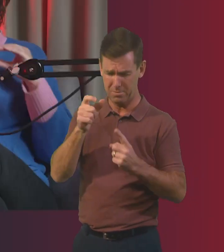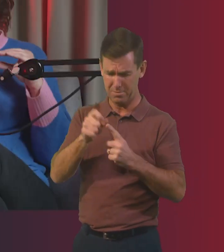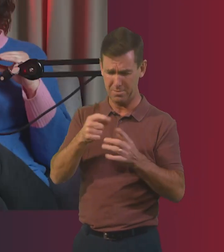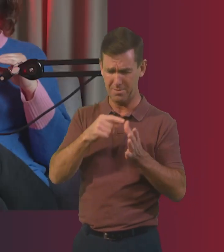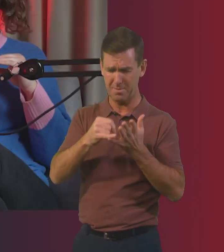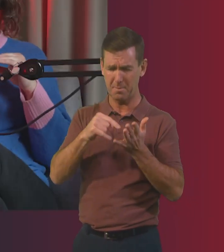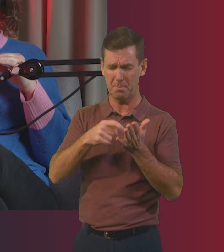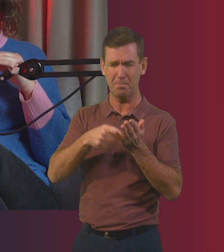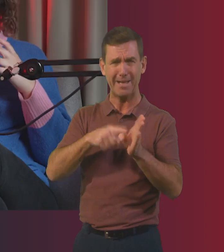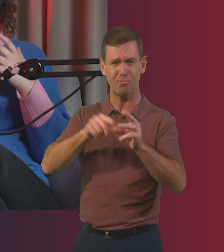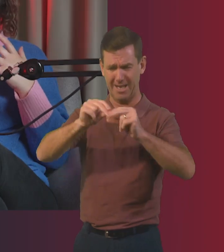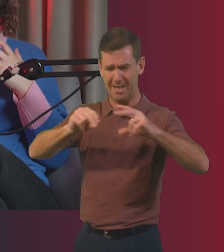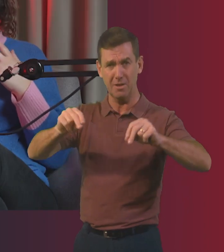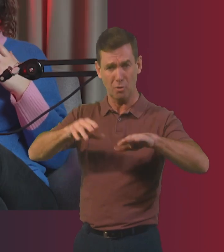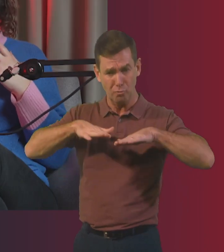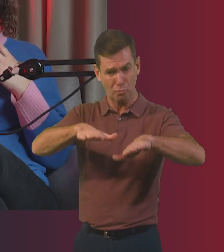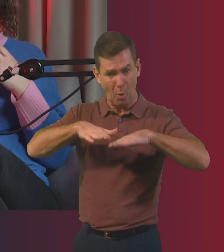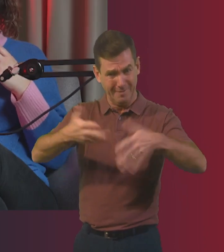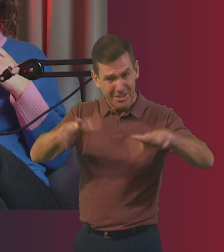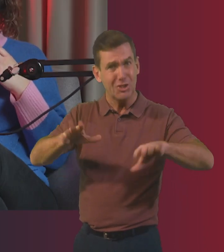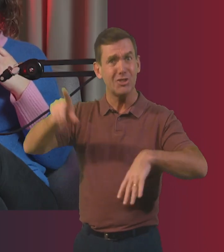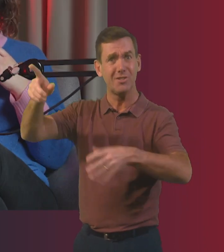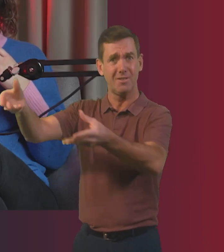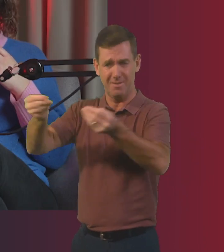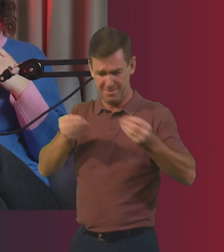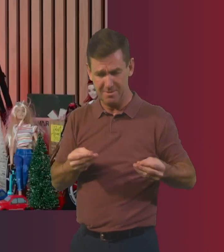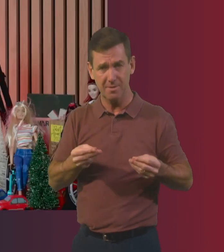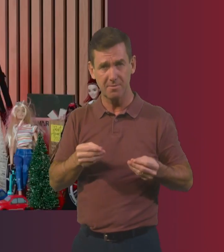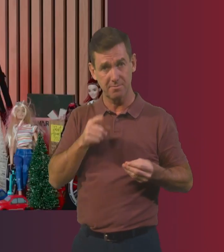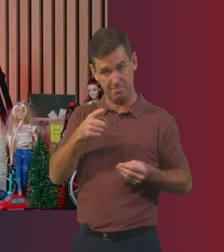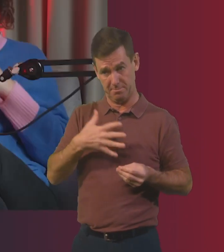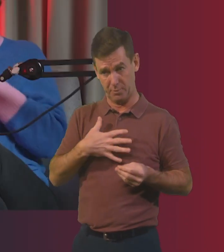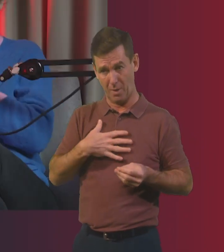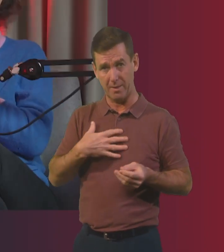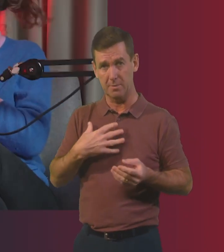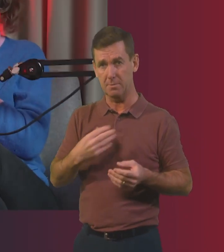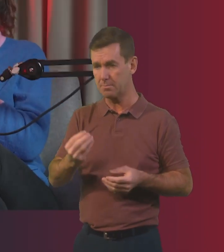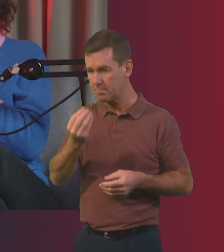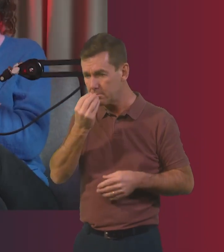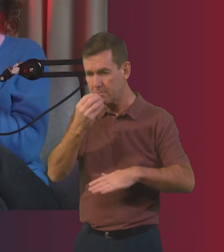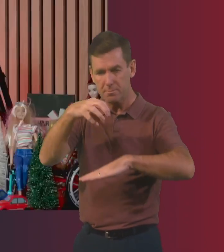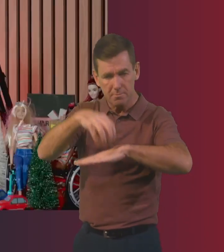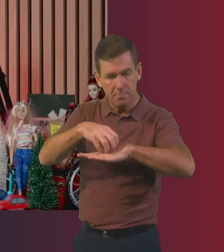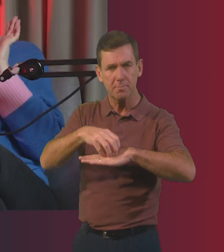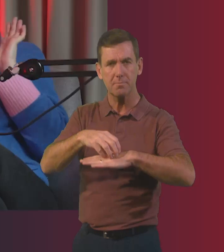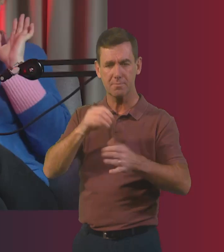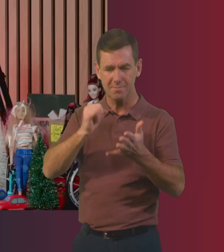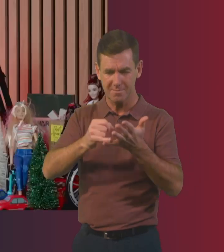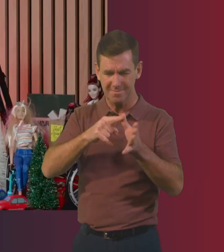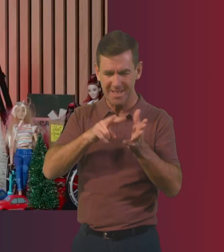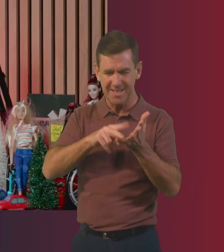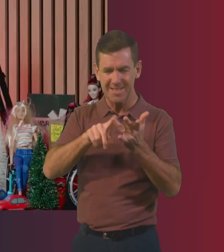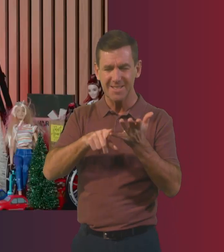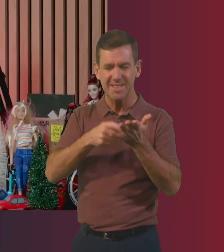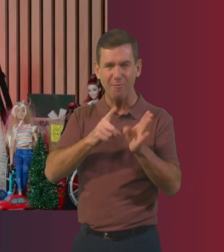you can get it pre-rolled as well. So do you like savoury bakes? Yes. Yeah. I love everything. So, right. Say